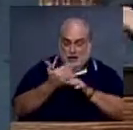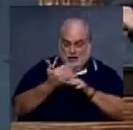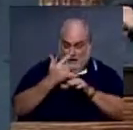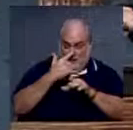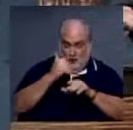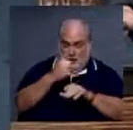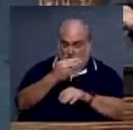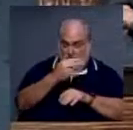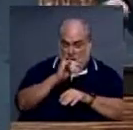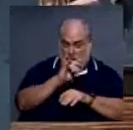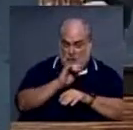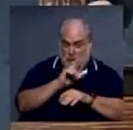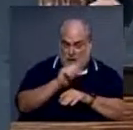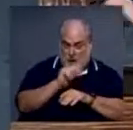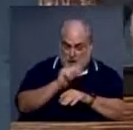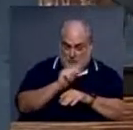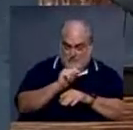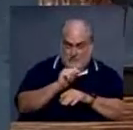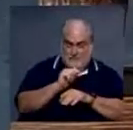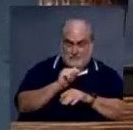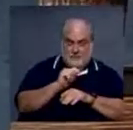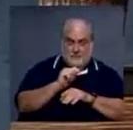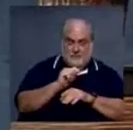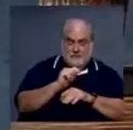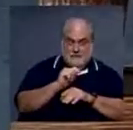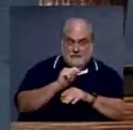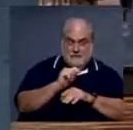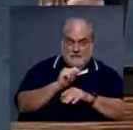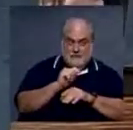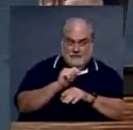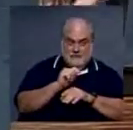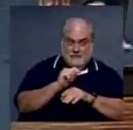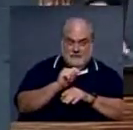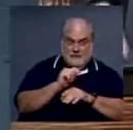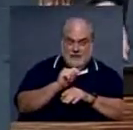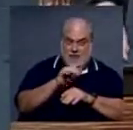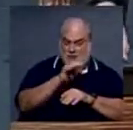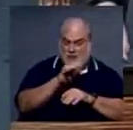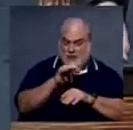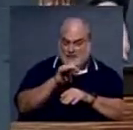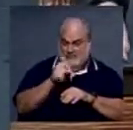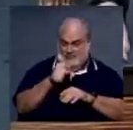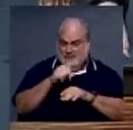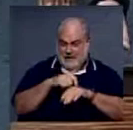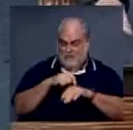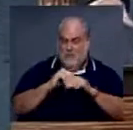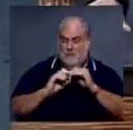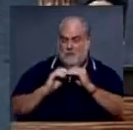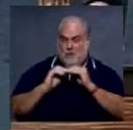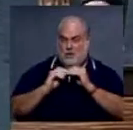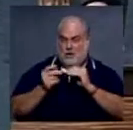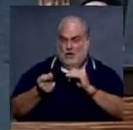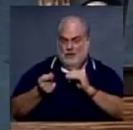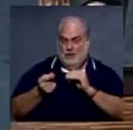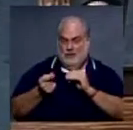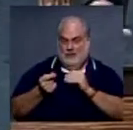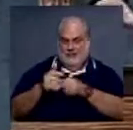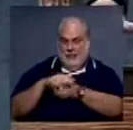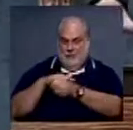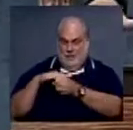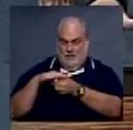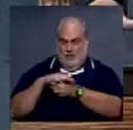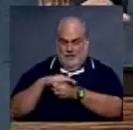in Hillcrest, and you're talking about more than 10 times as many dogs in our neighborhood, I